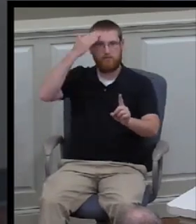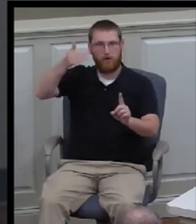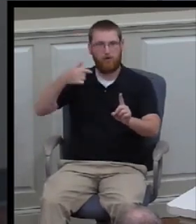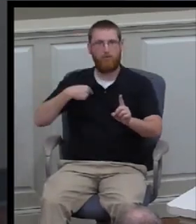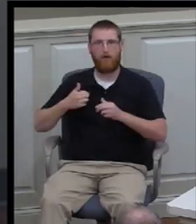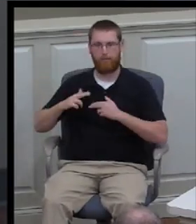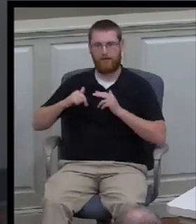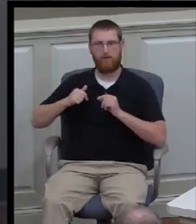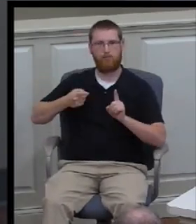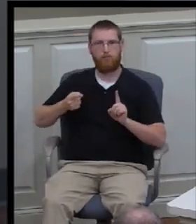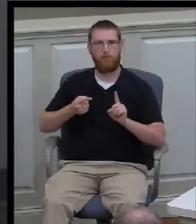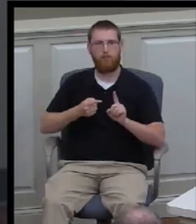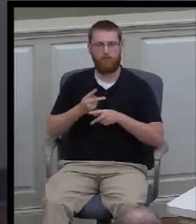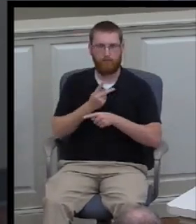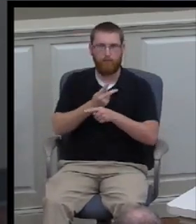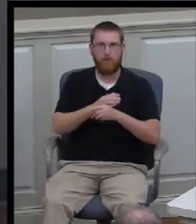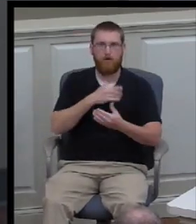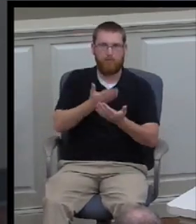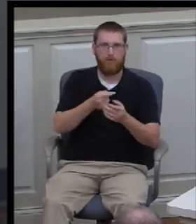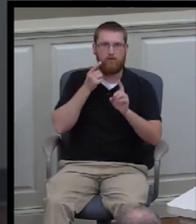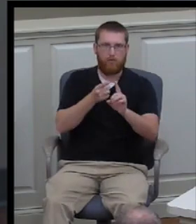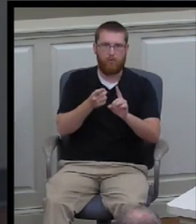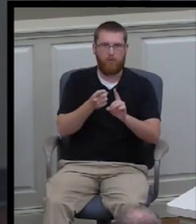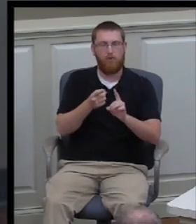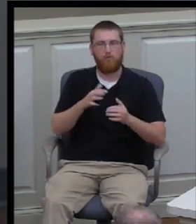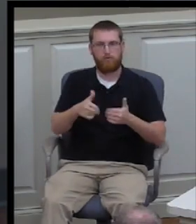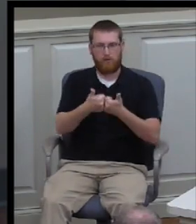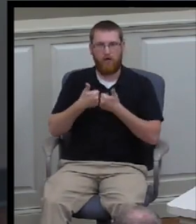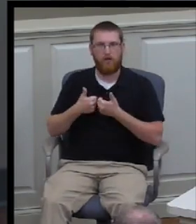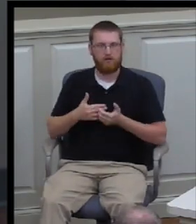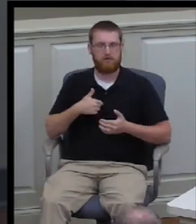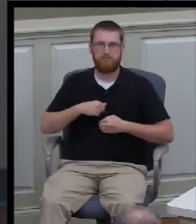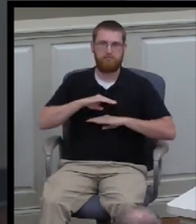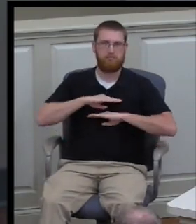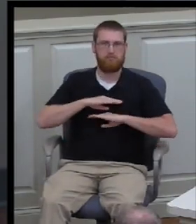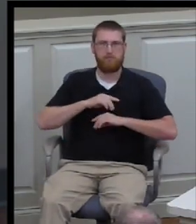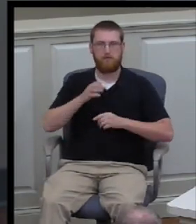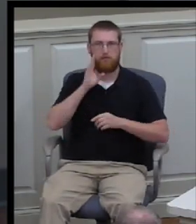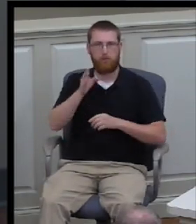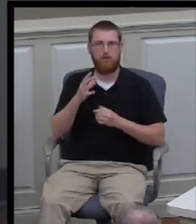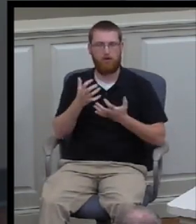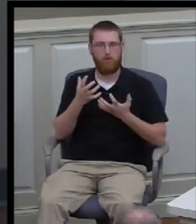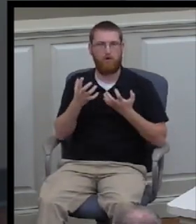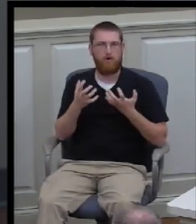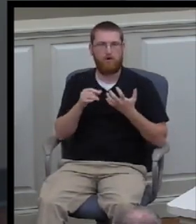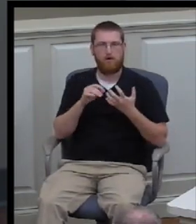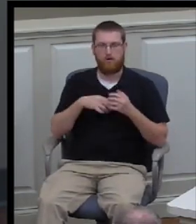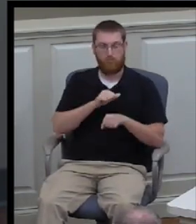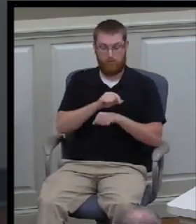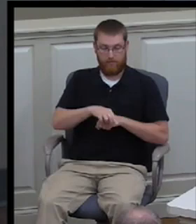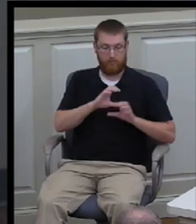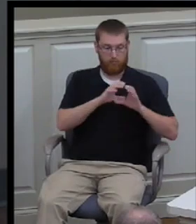there's challenges that encompass that. So I look forward to those challenges, working with not only, this